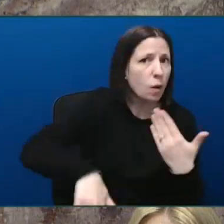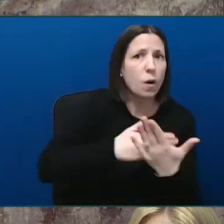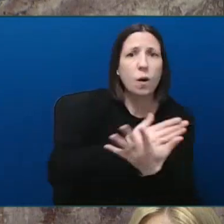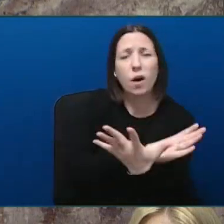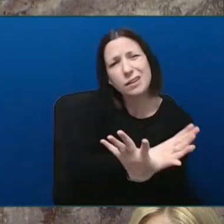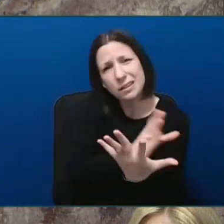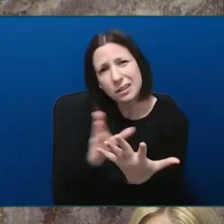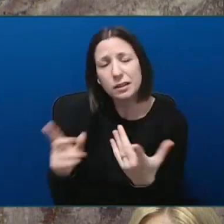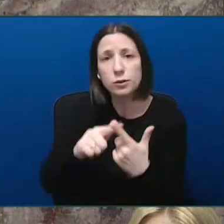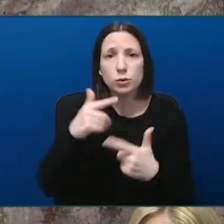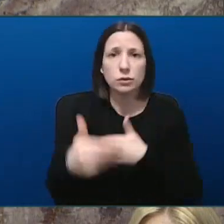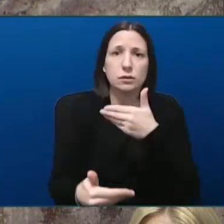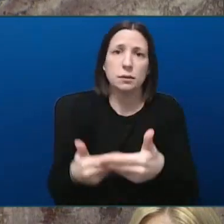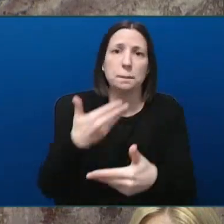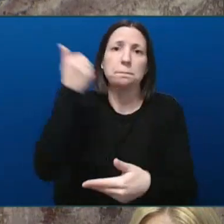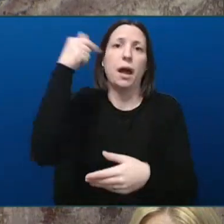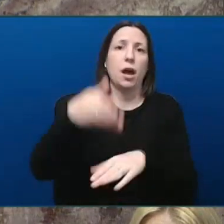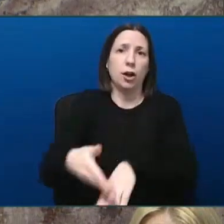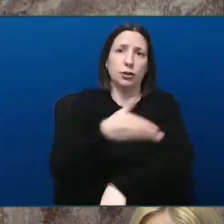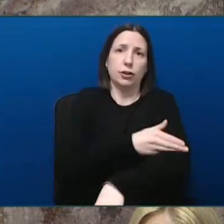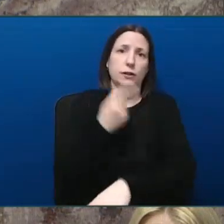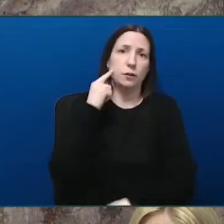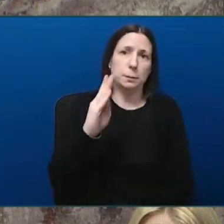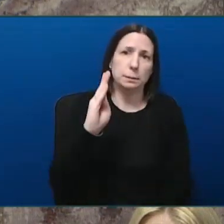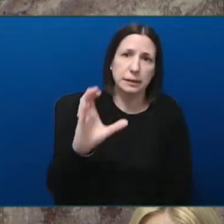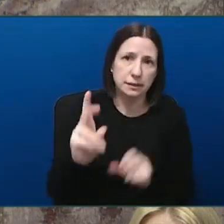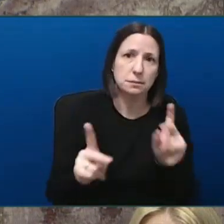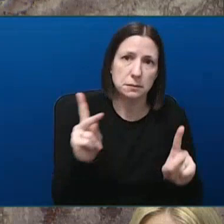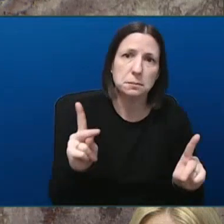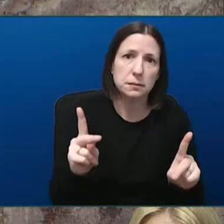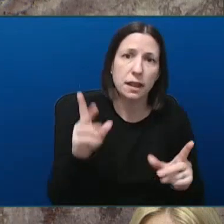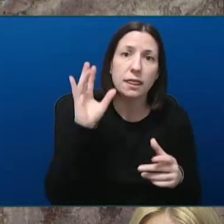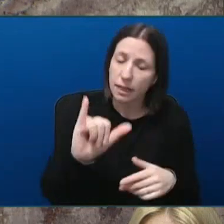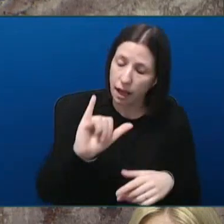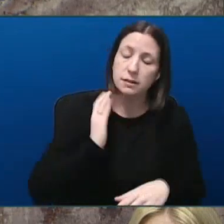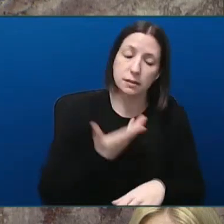progress for British Columbians and have their backs on this issue. That's the work we're going to do.